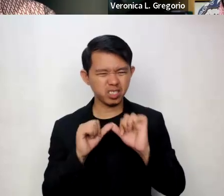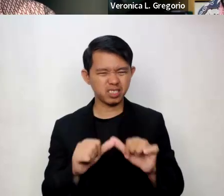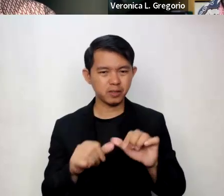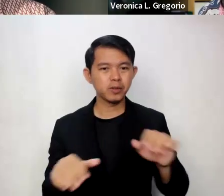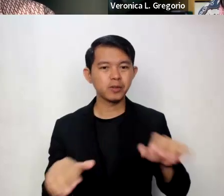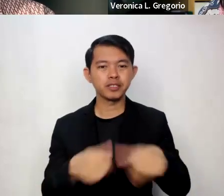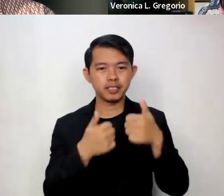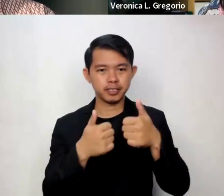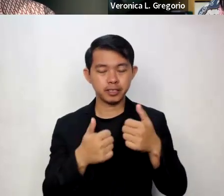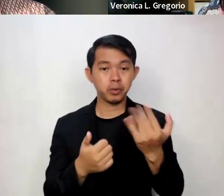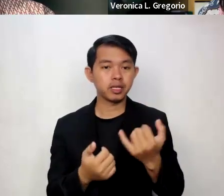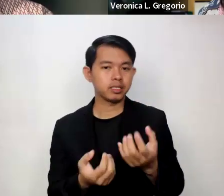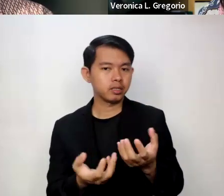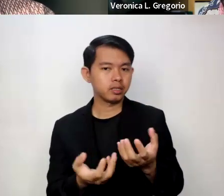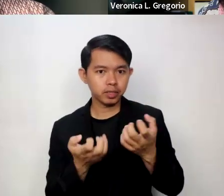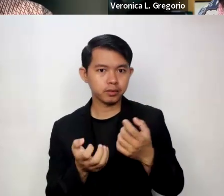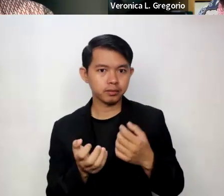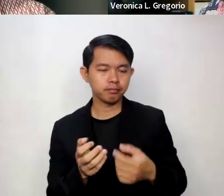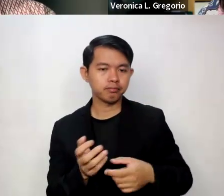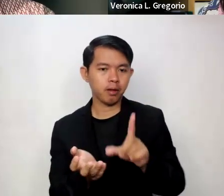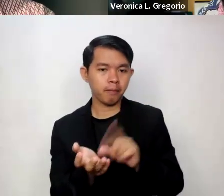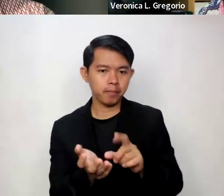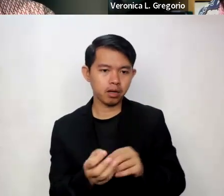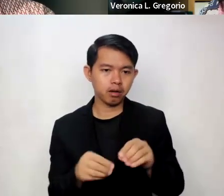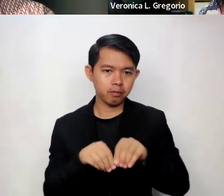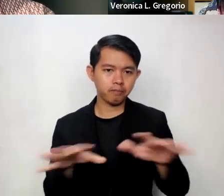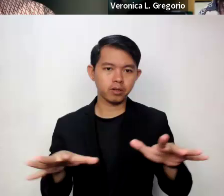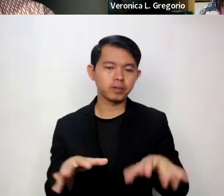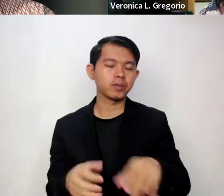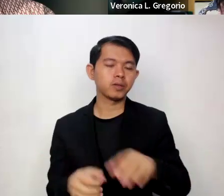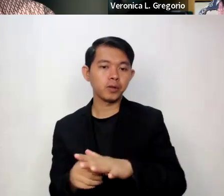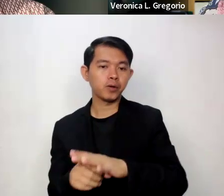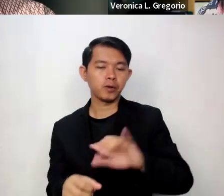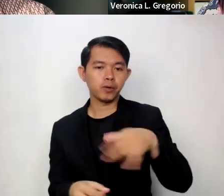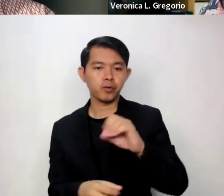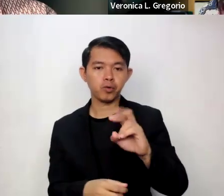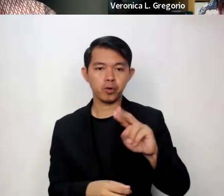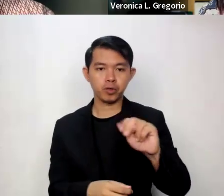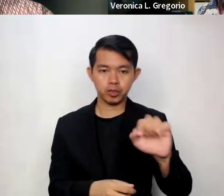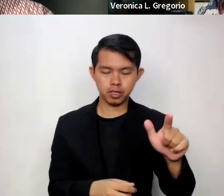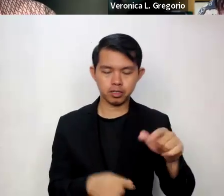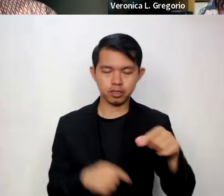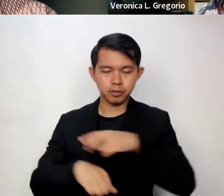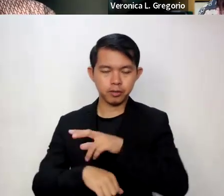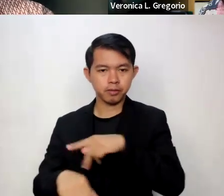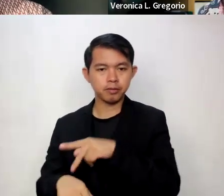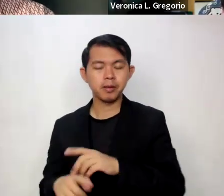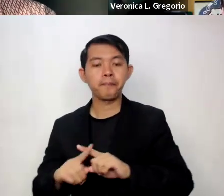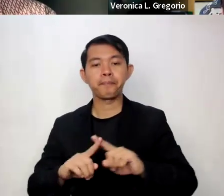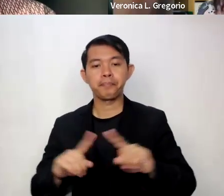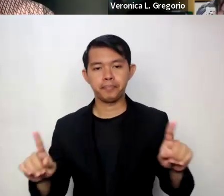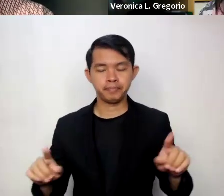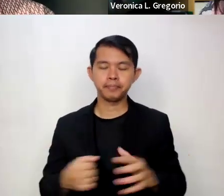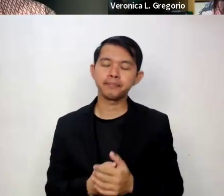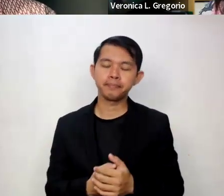want to publish in local journals, you want to popularize what we have in the Philippines, but then you